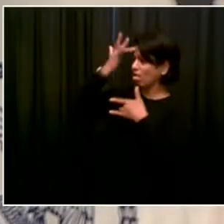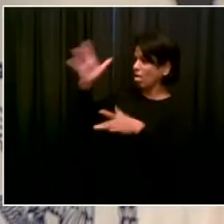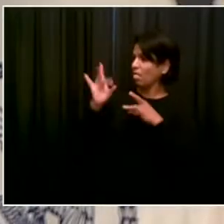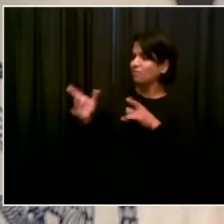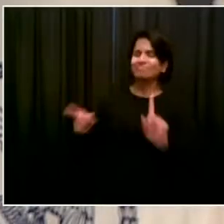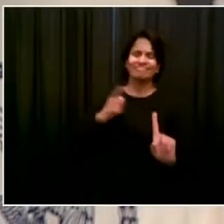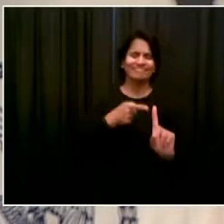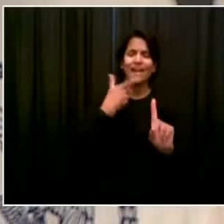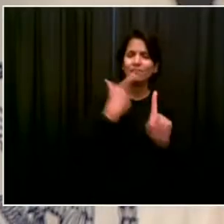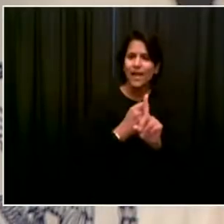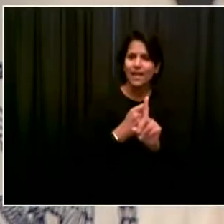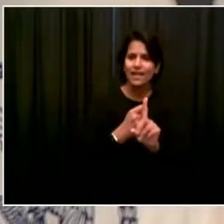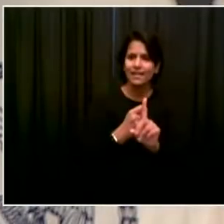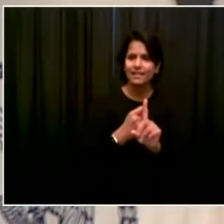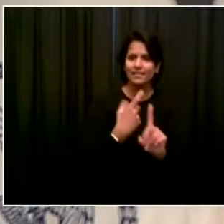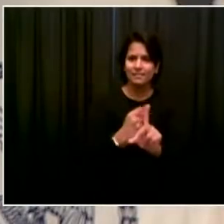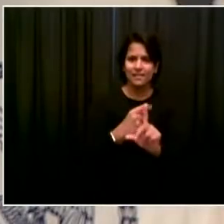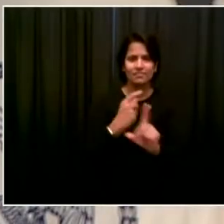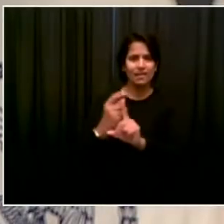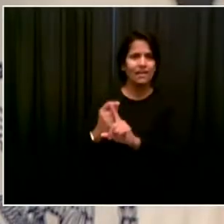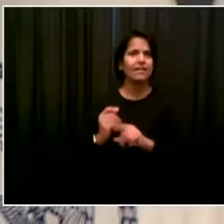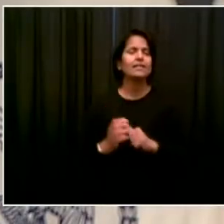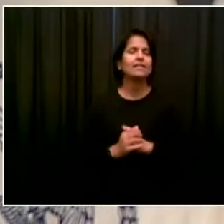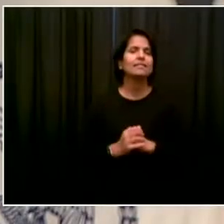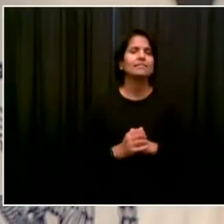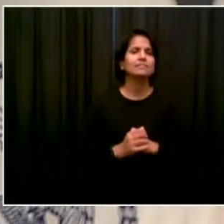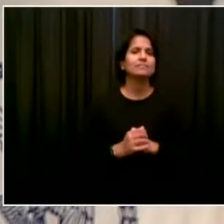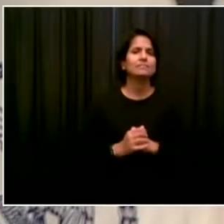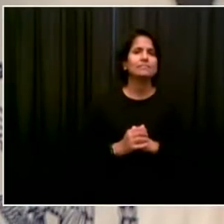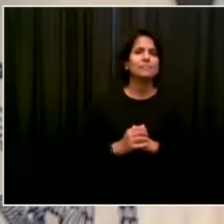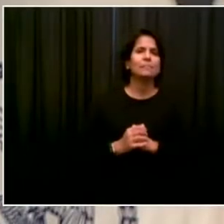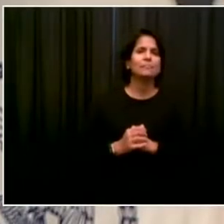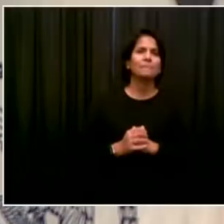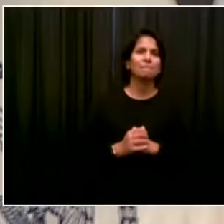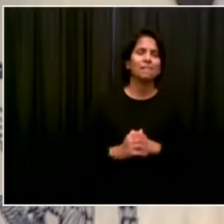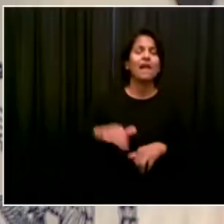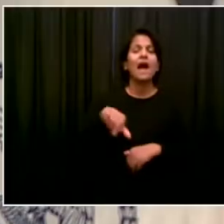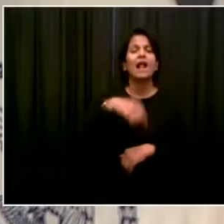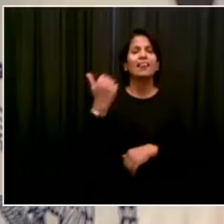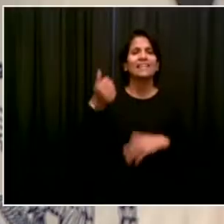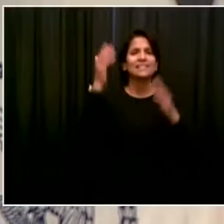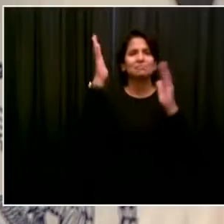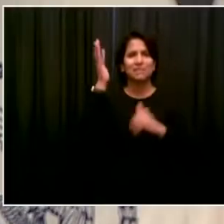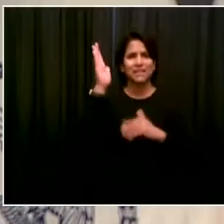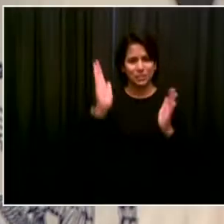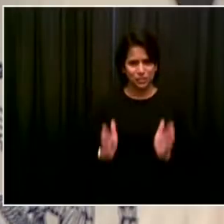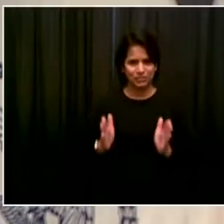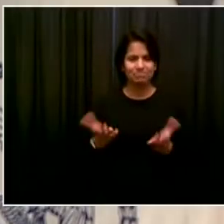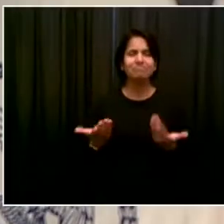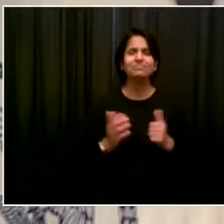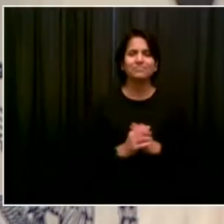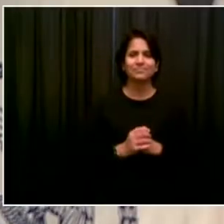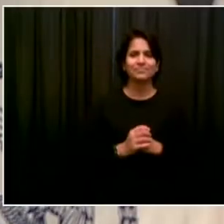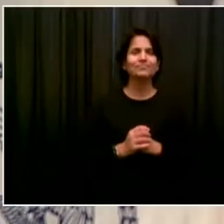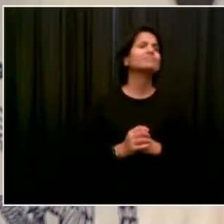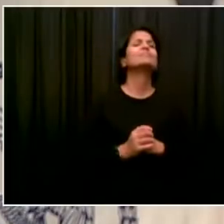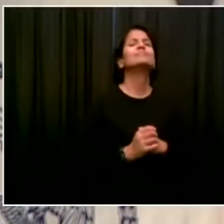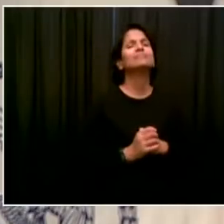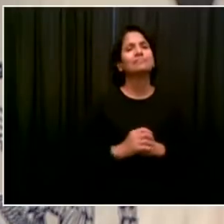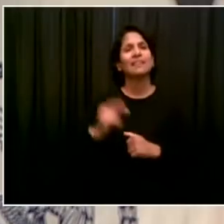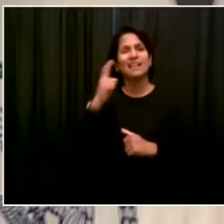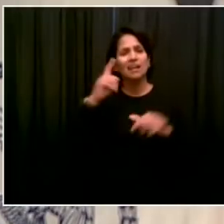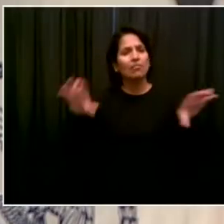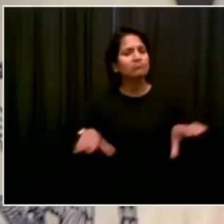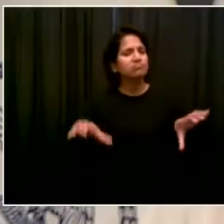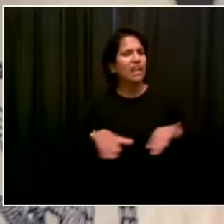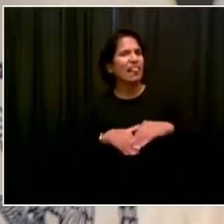Everyone, I want you to hear now from one of the leading voices in this city on the whole idea of fighting back COVID aggressively, using